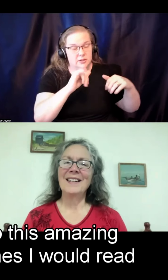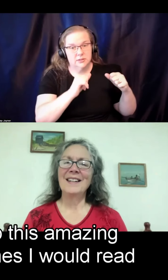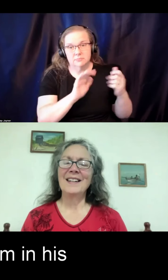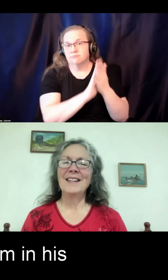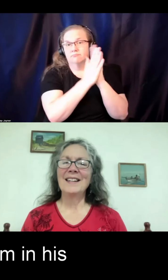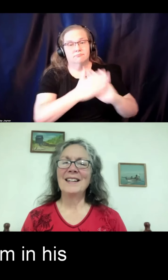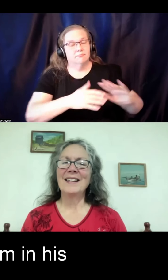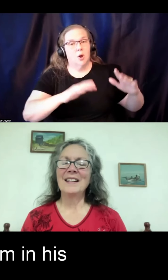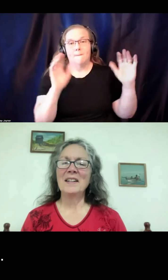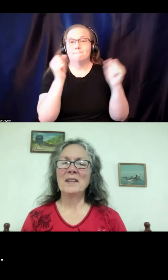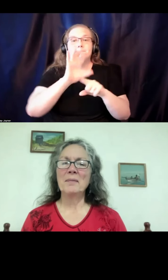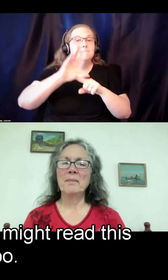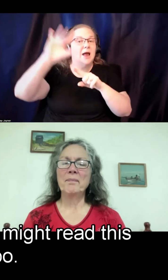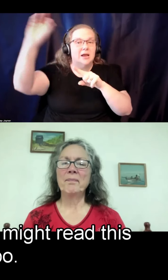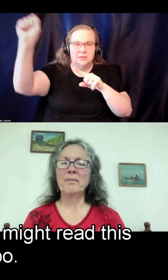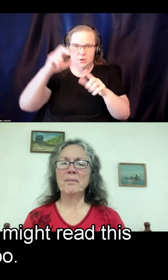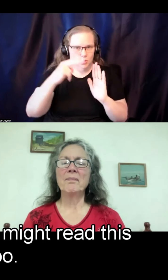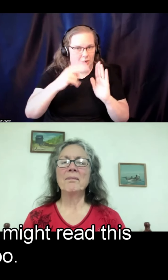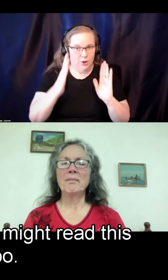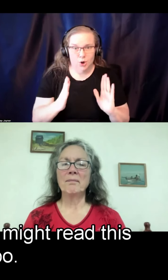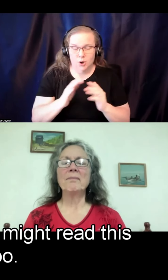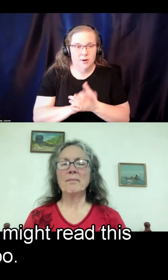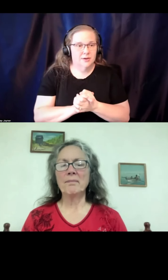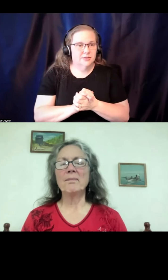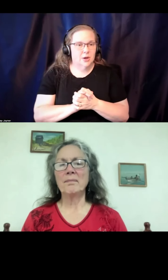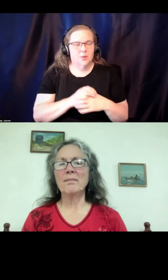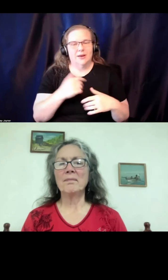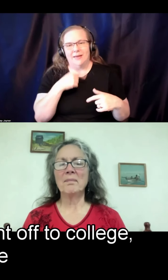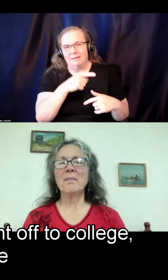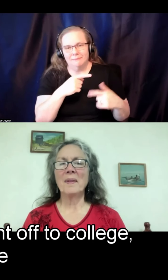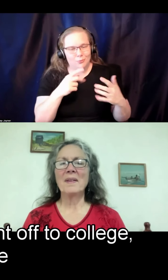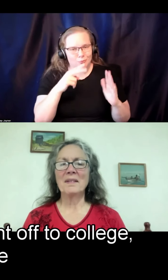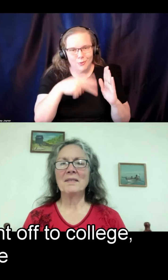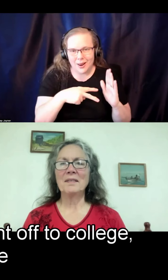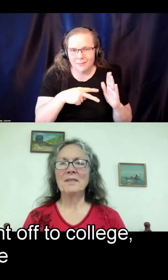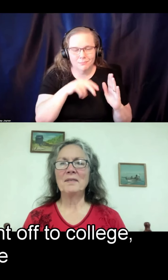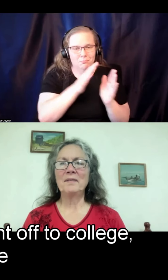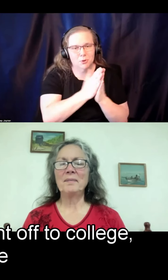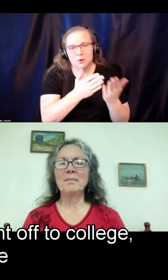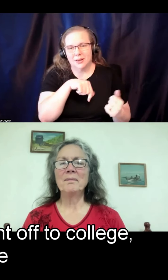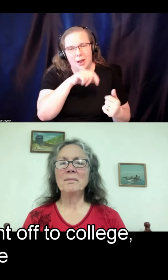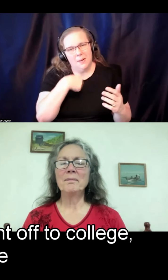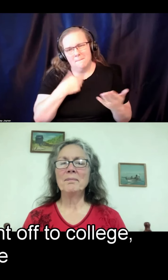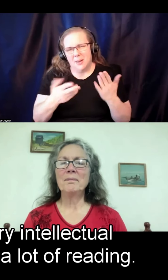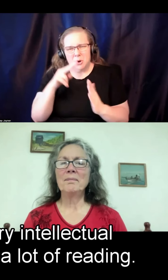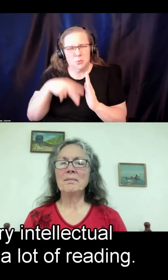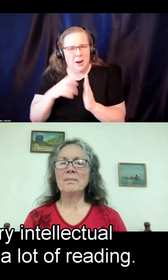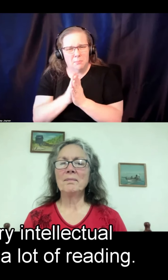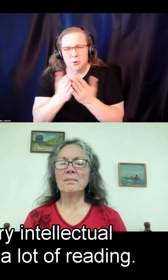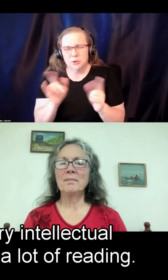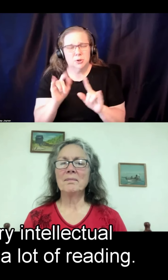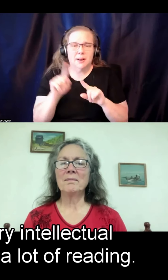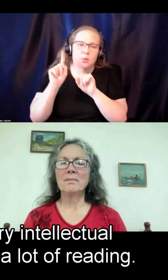sometimes I would read along with him in his teens. If he loved a book, I might read this book too, and so when he went off to college, and he went